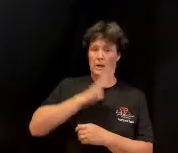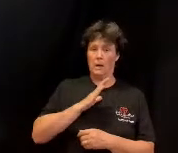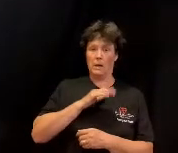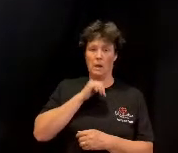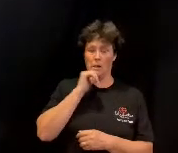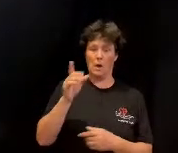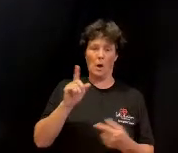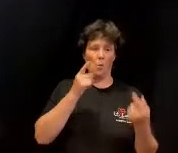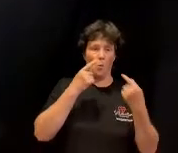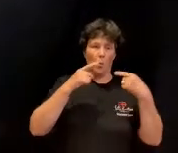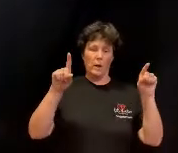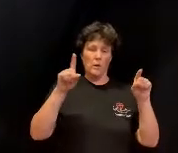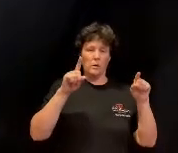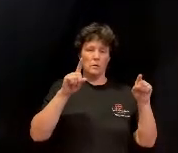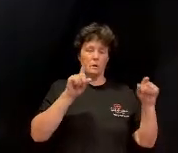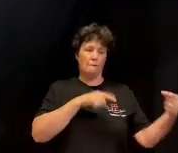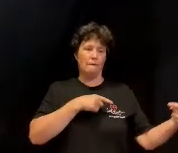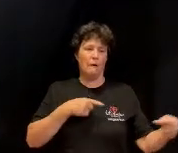Right?